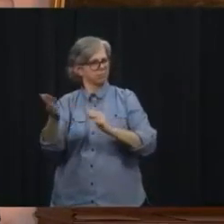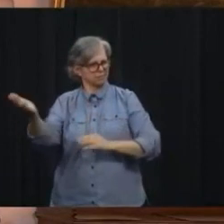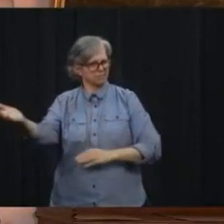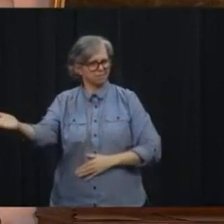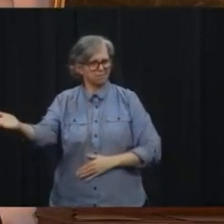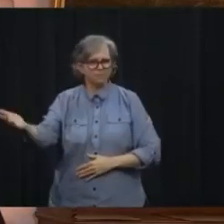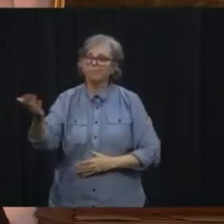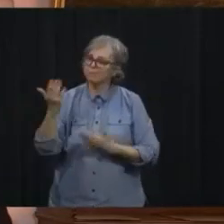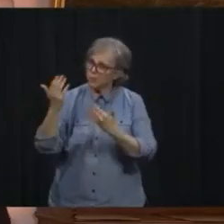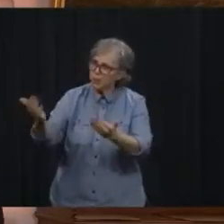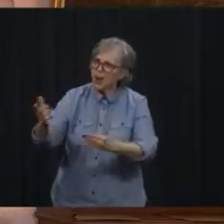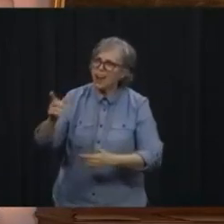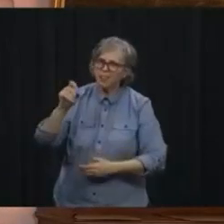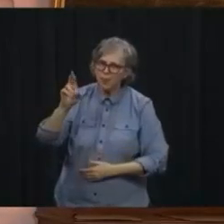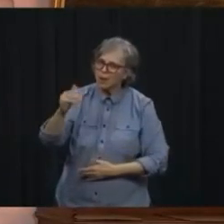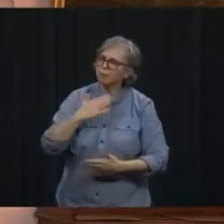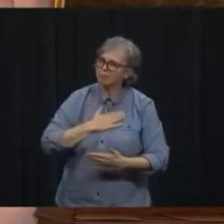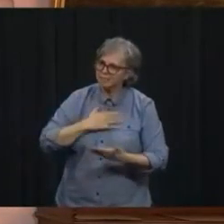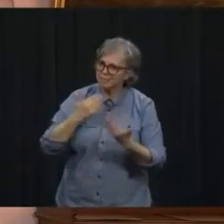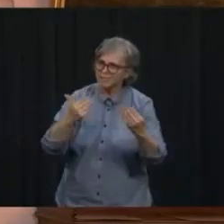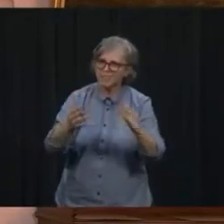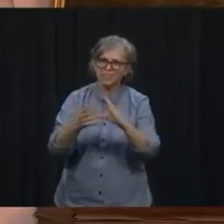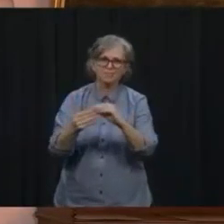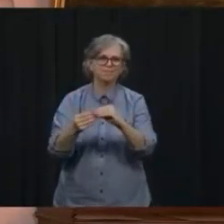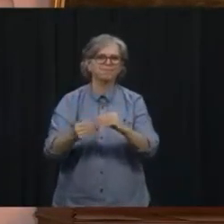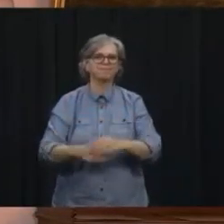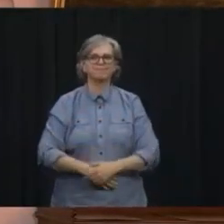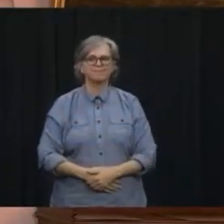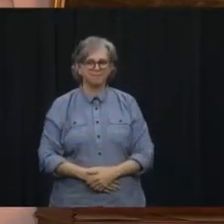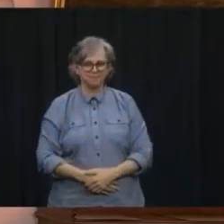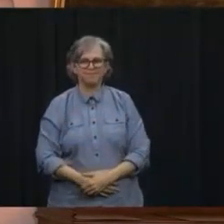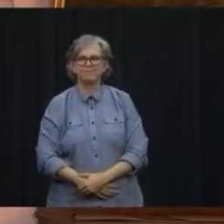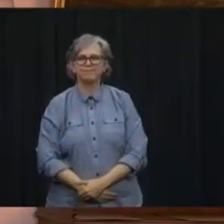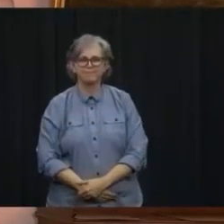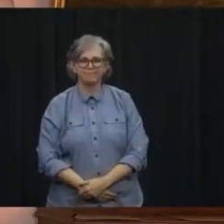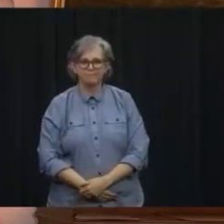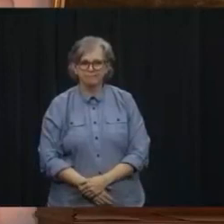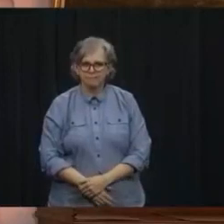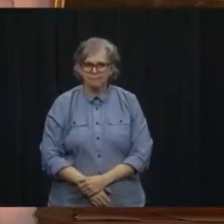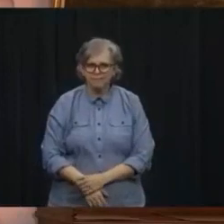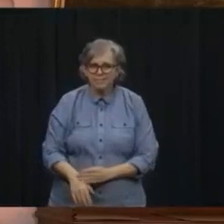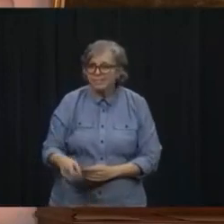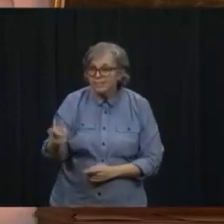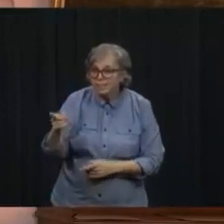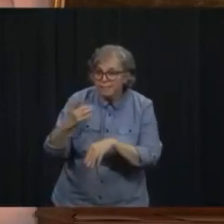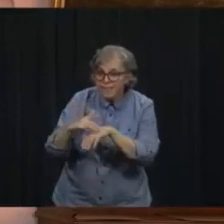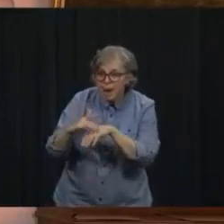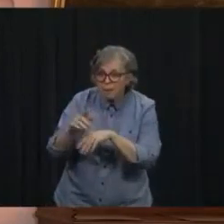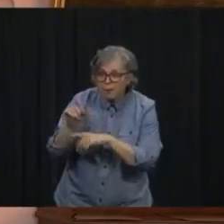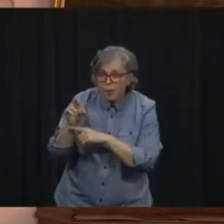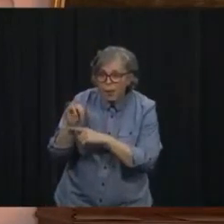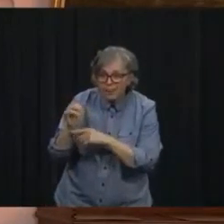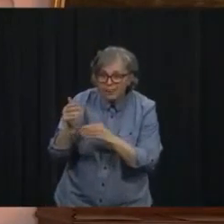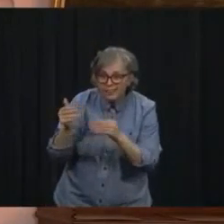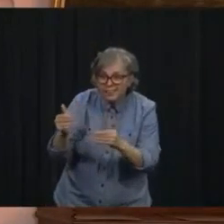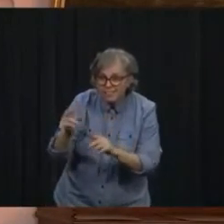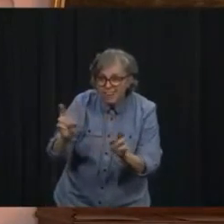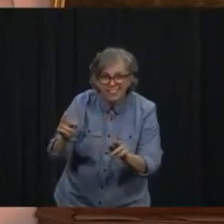everybody pitching in. We're all in this together. We will get through it together, and we will come out of this strong. Thank you.